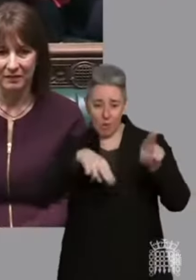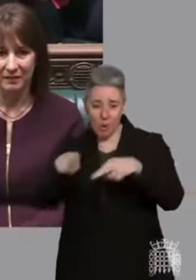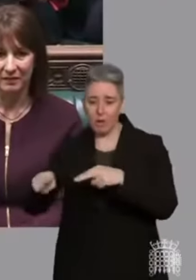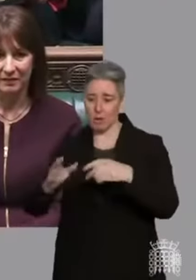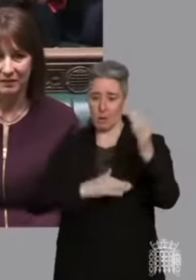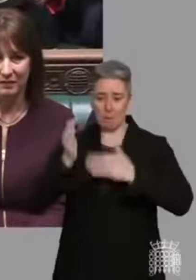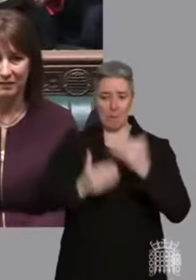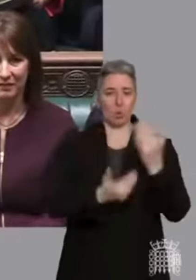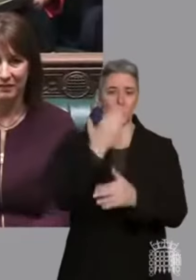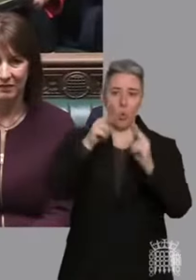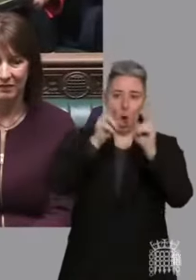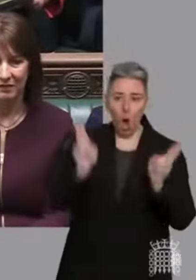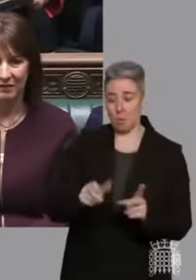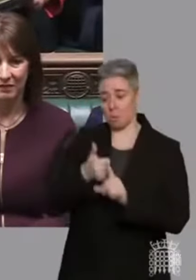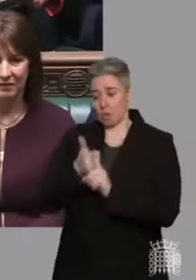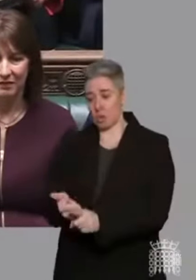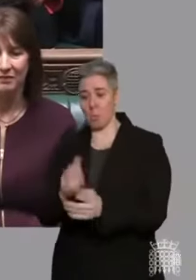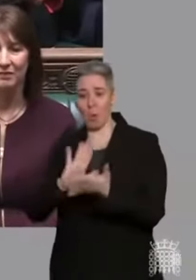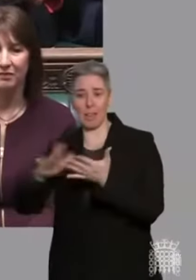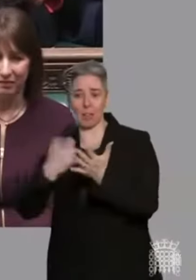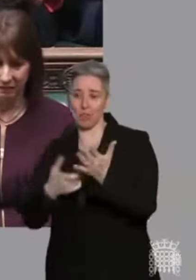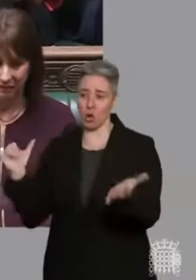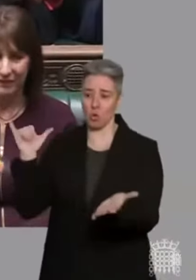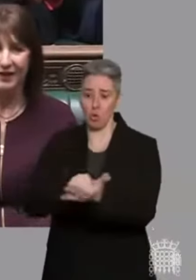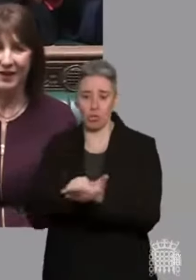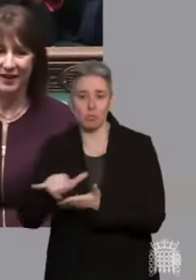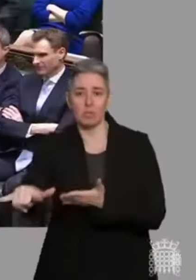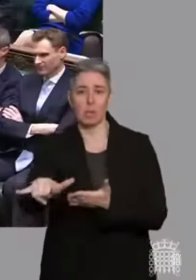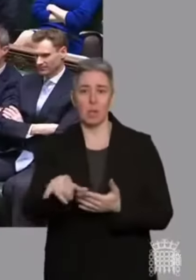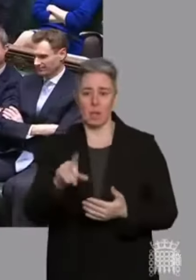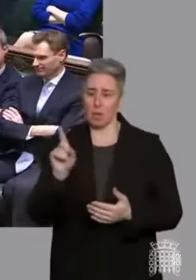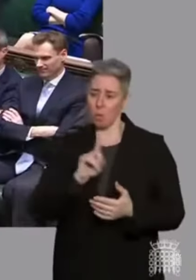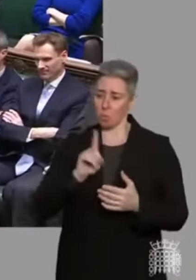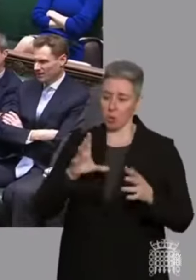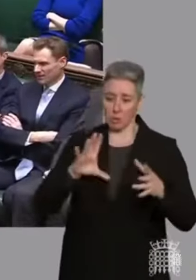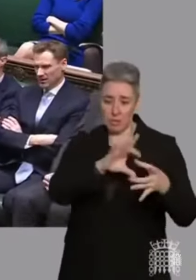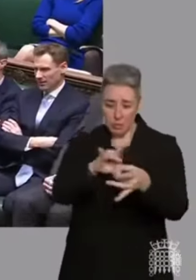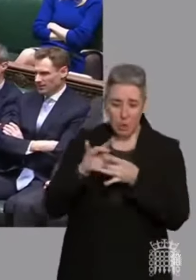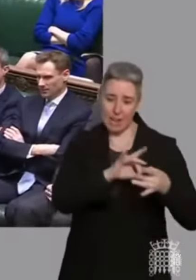these? Championed by Labour, opposed by the Tories.